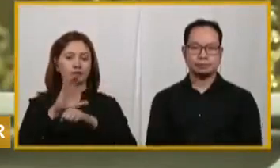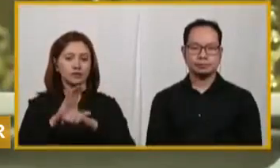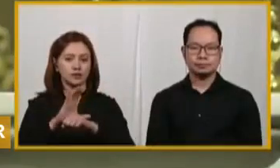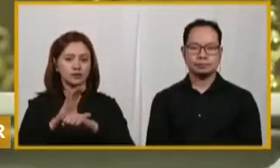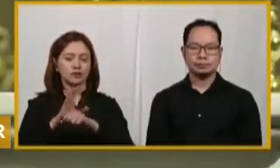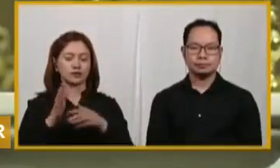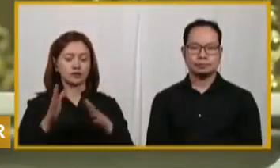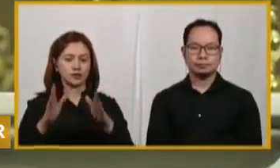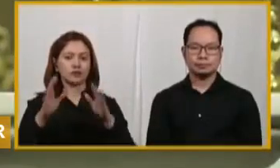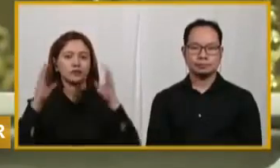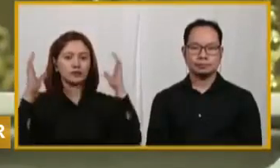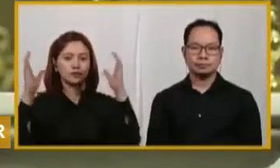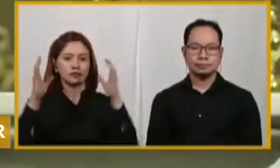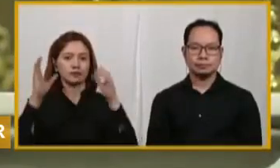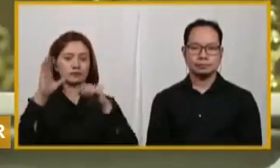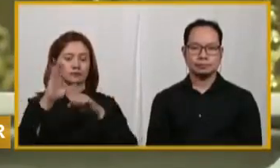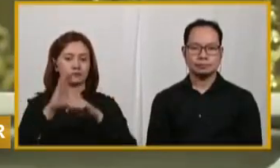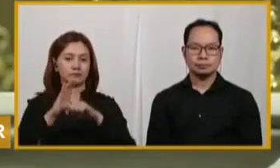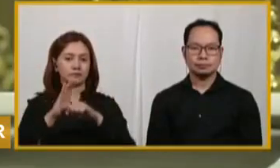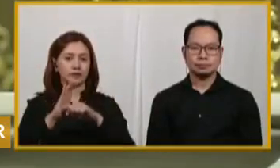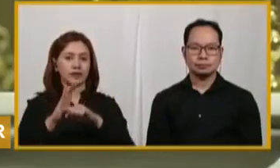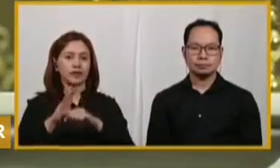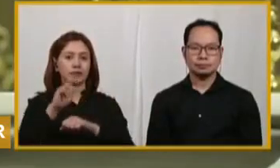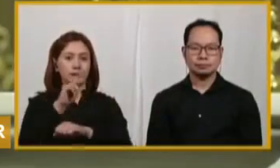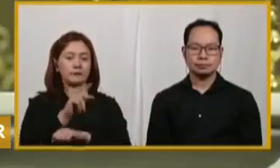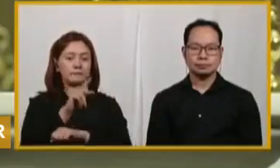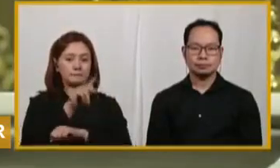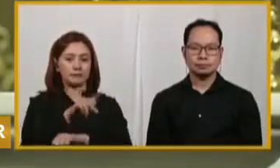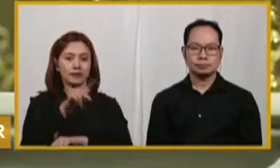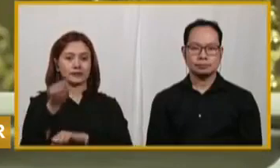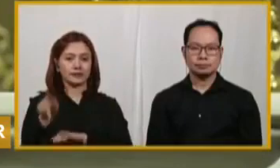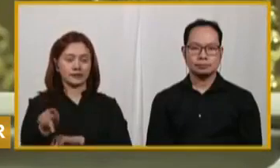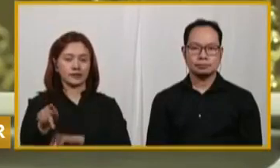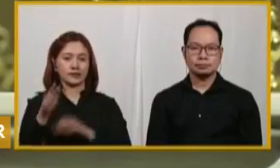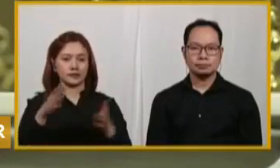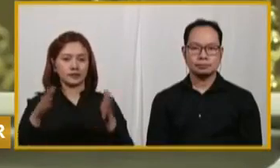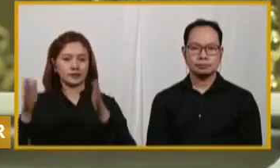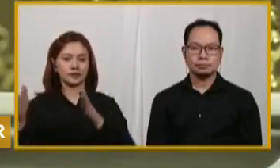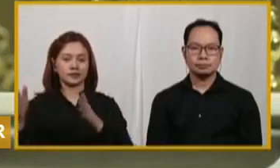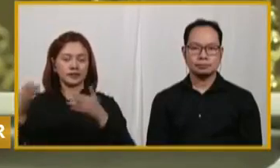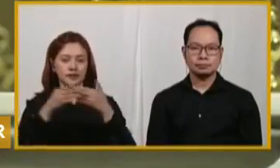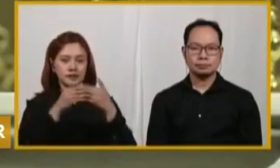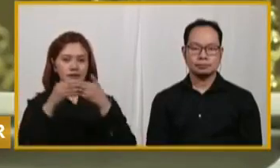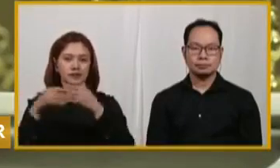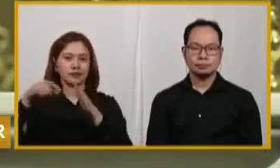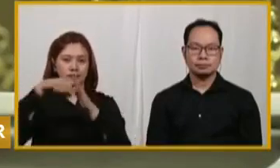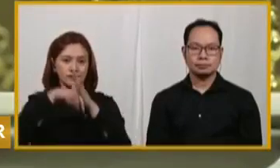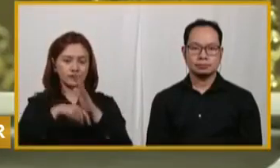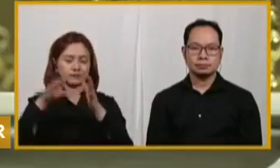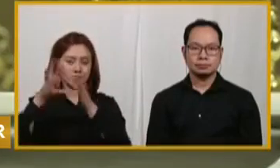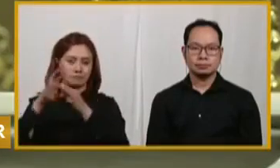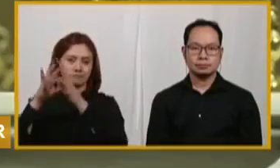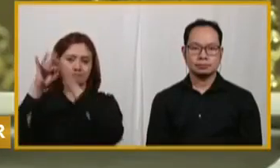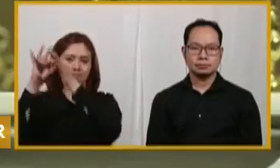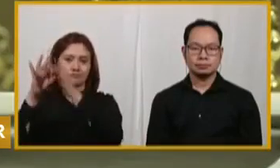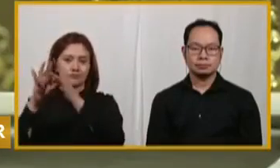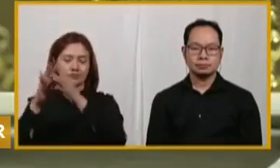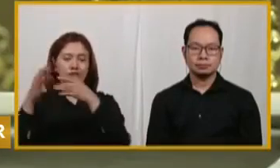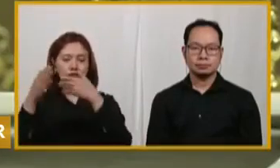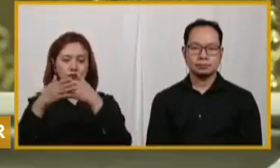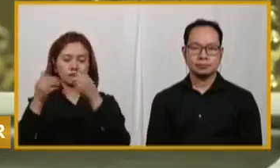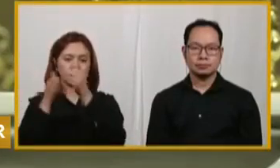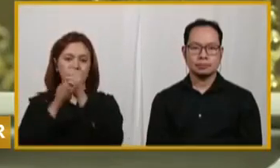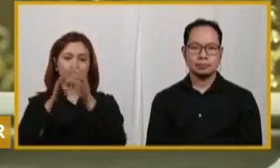of the sacred Paschal Triduum may lead us to a deeper relationship and a closer following of Christ,